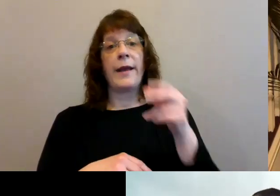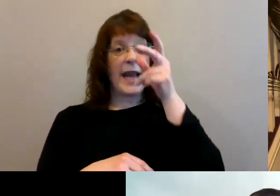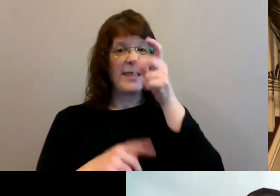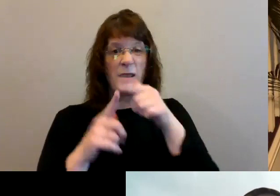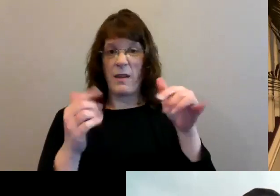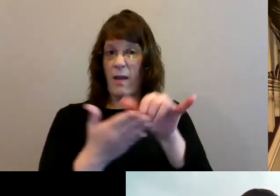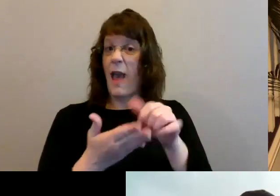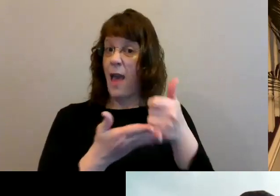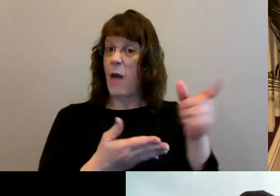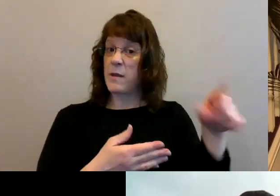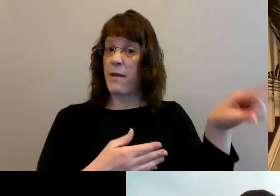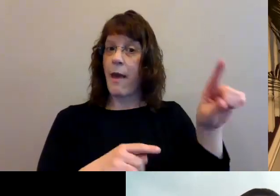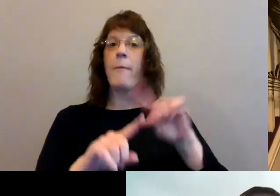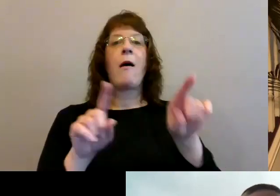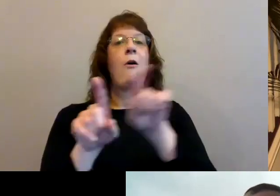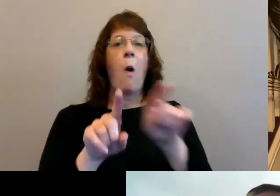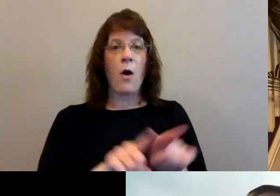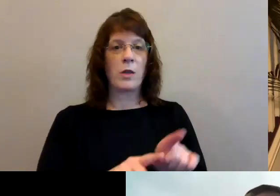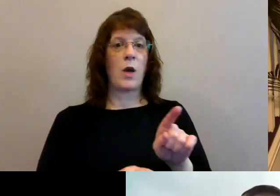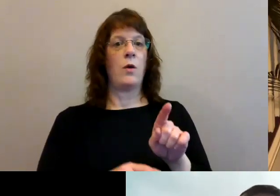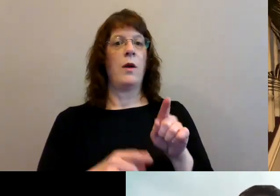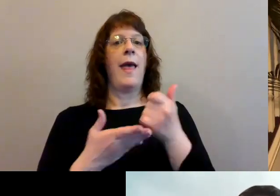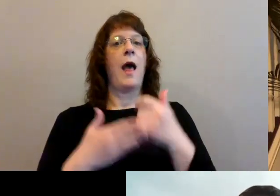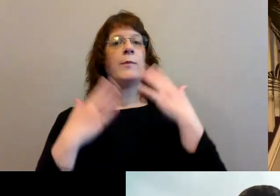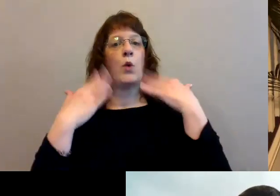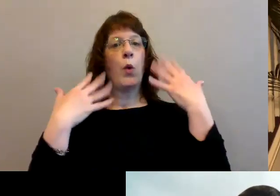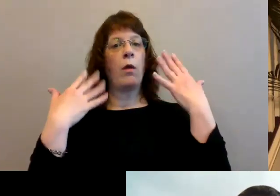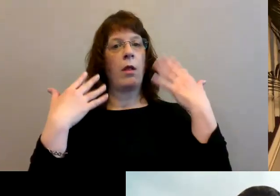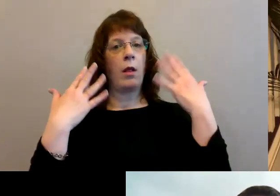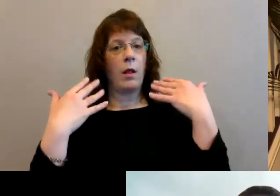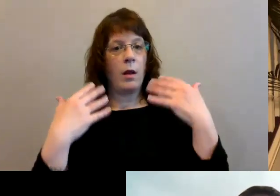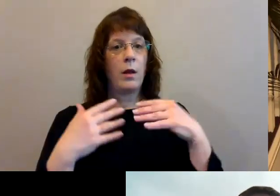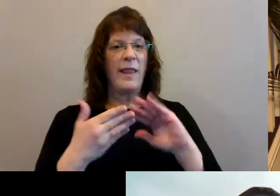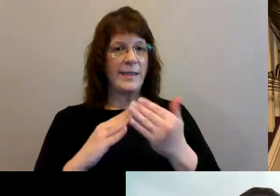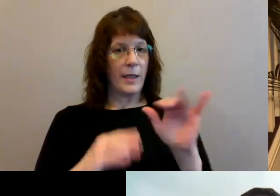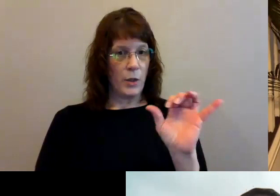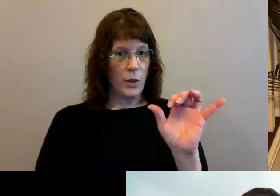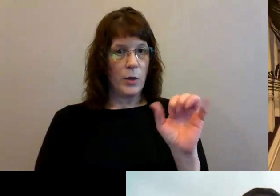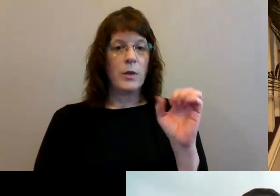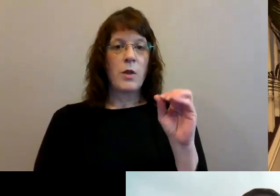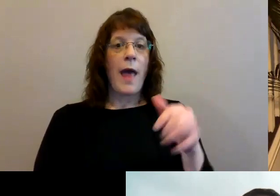on, it also has this cooling effect in the city as well. So that